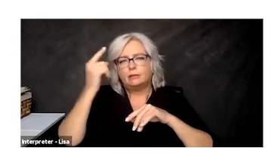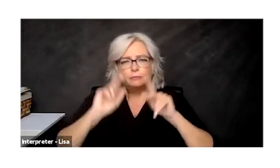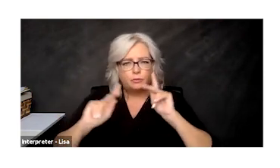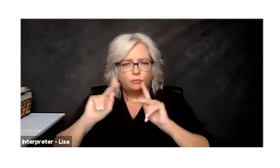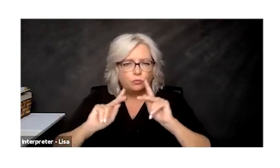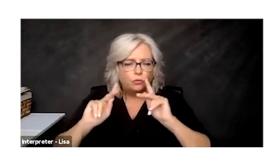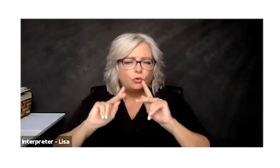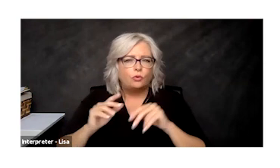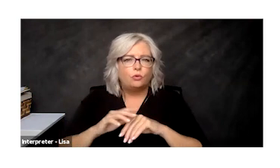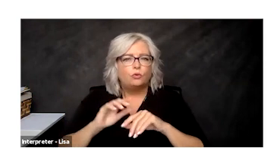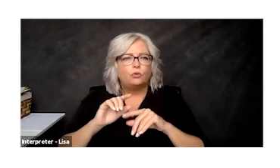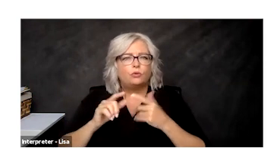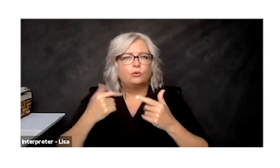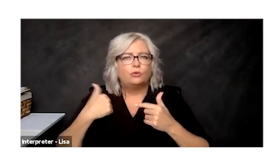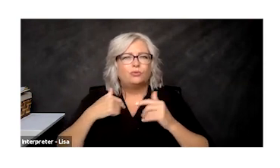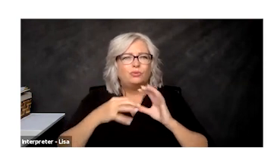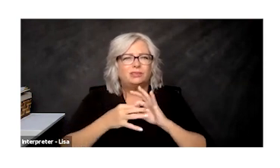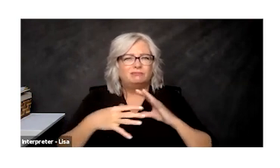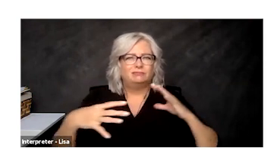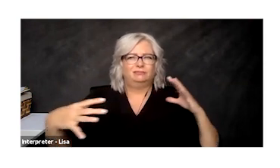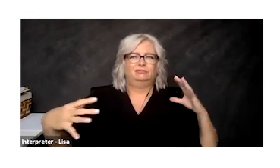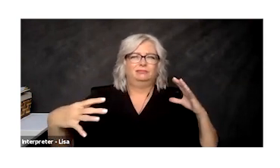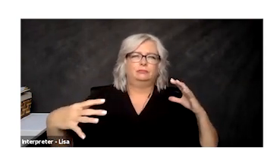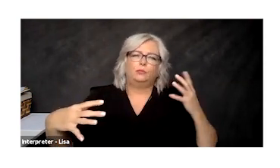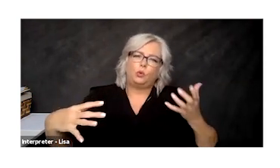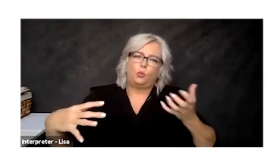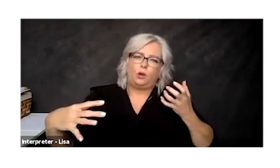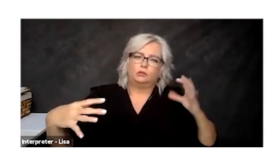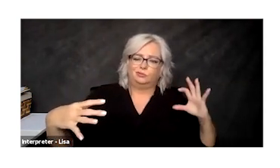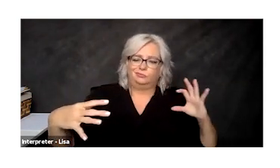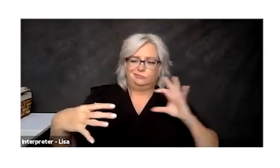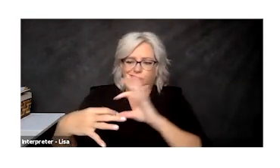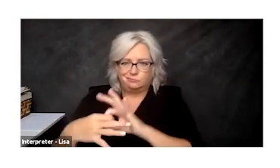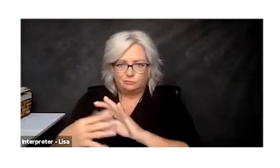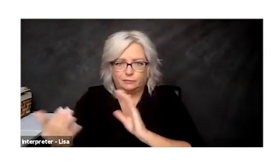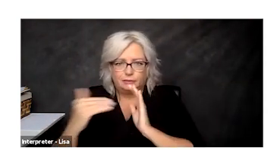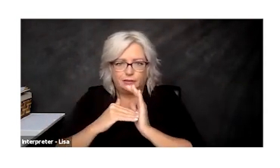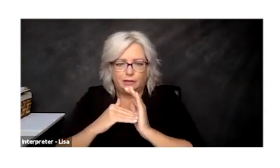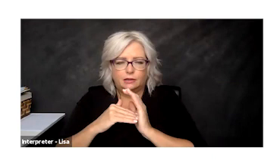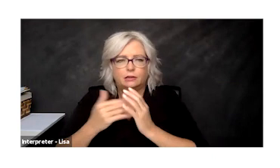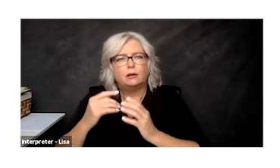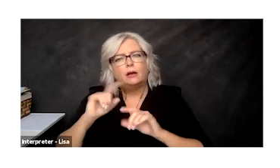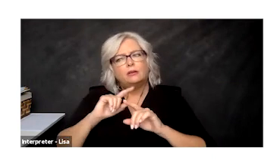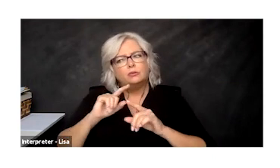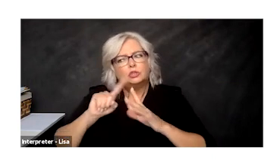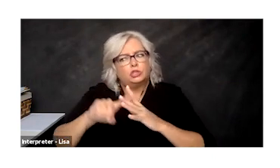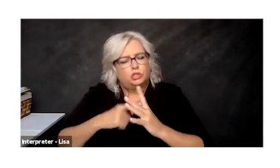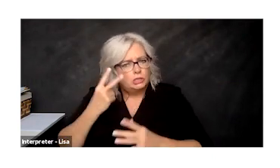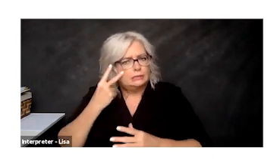a resurgence of that ethos again, thinking about someone like Telfar Clemens